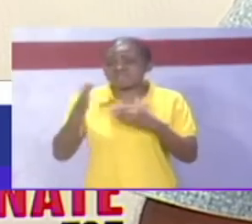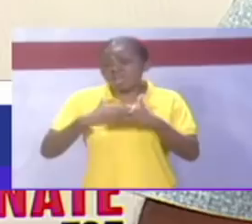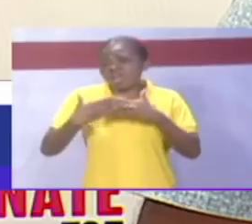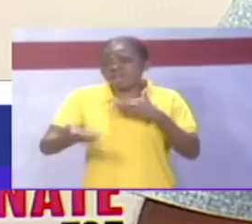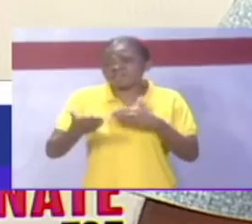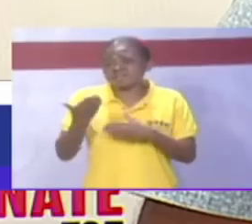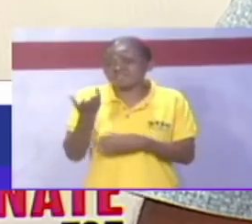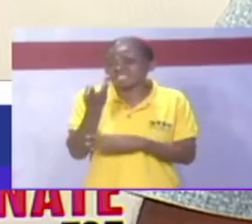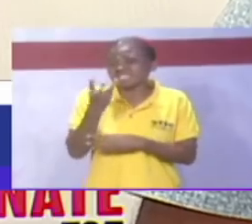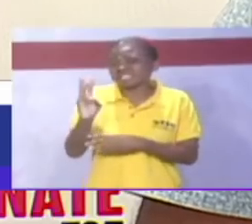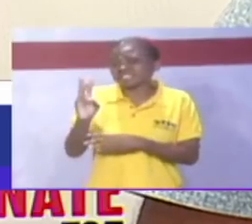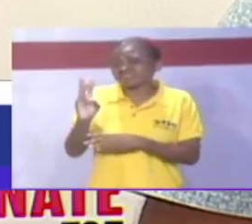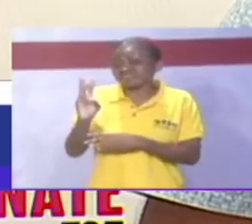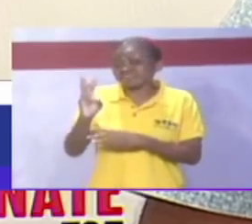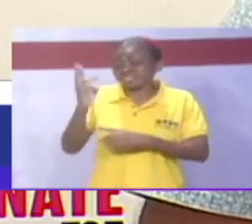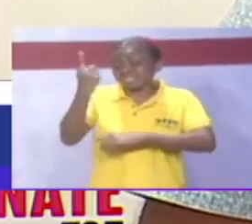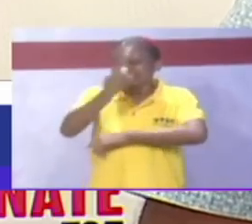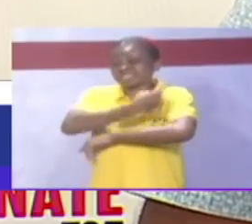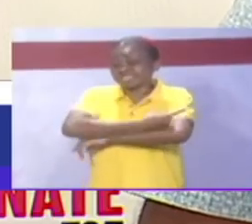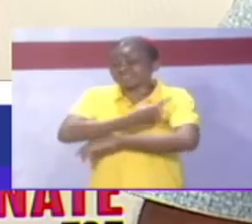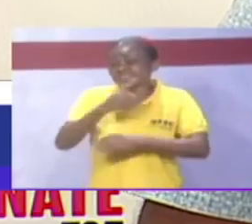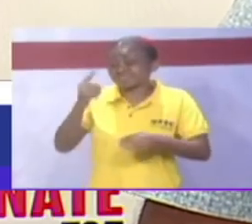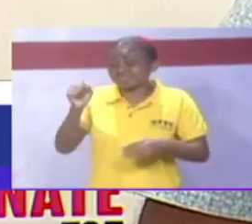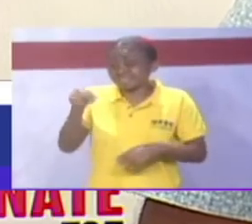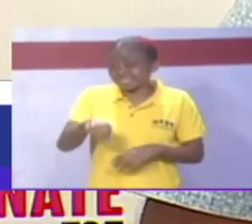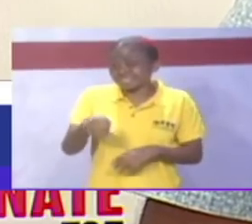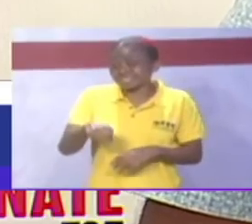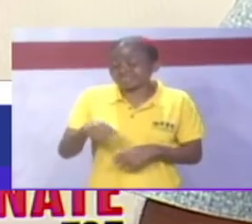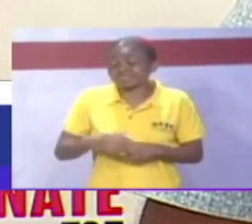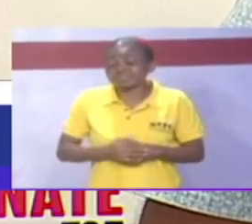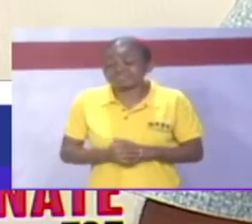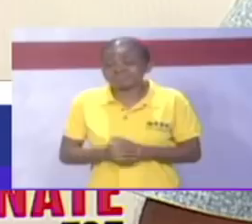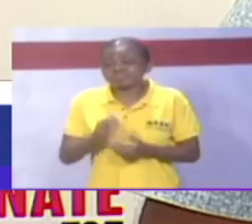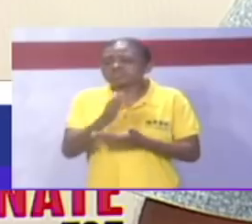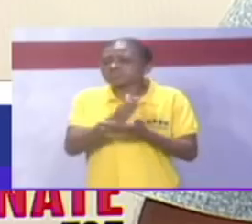of which I had to be on oxygen.